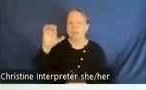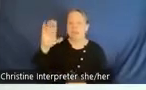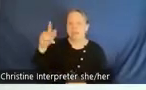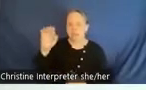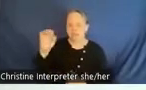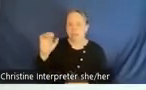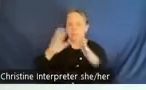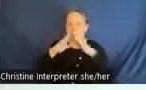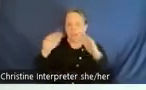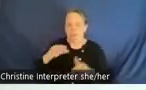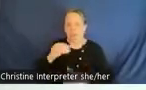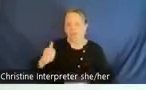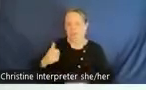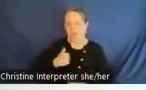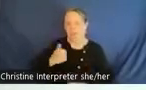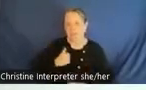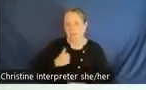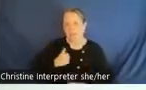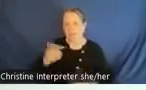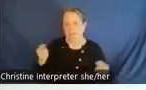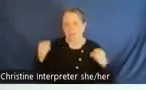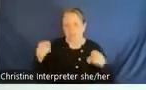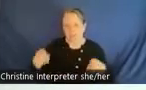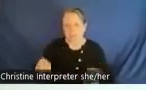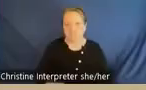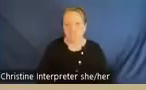Military Affairs.